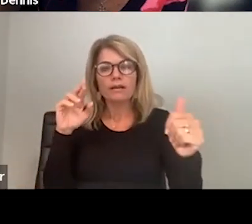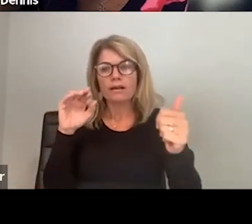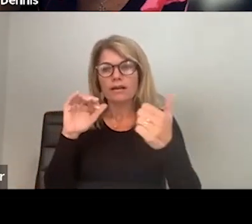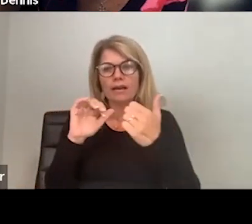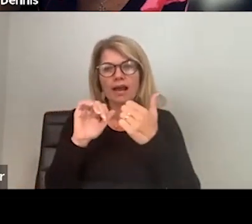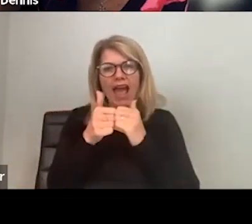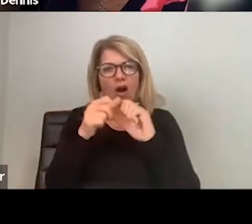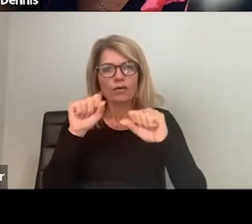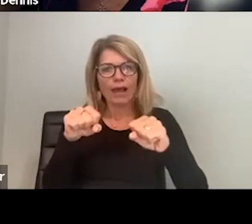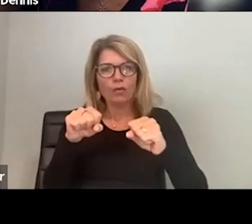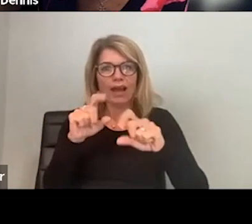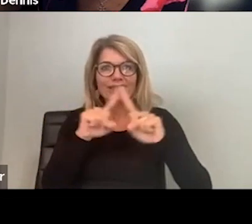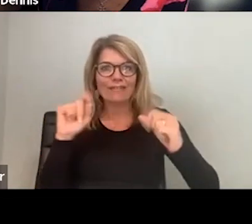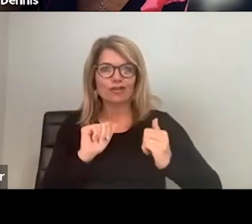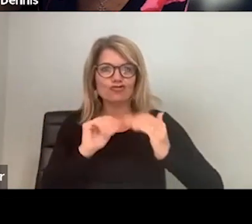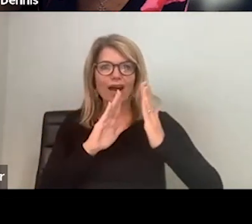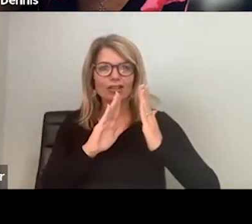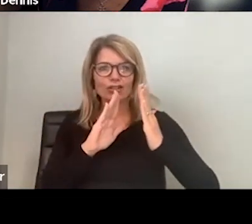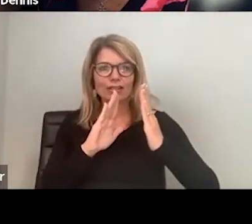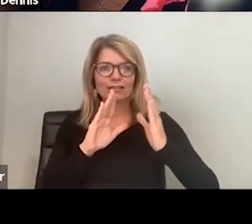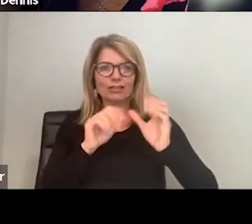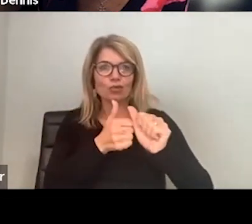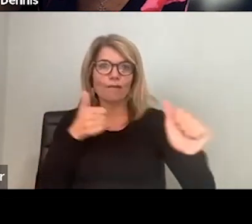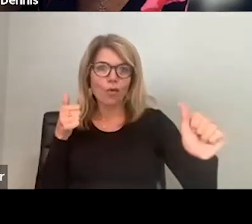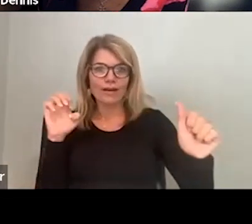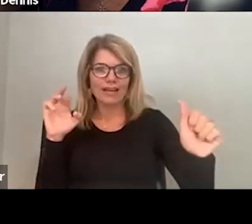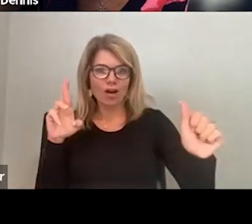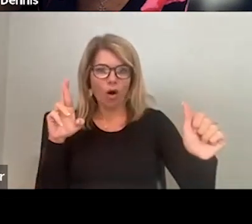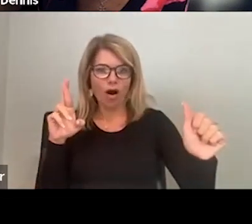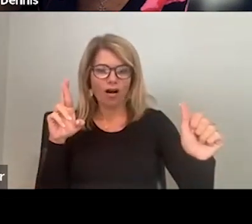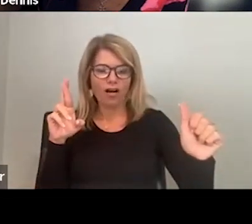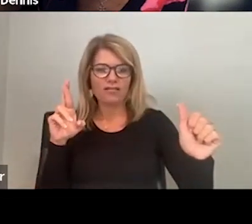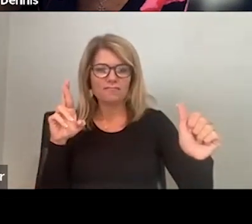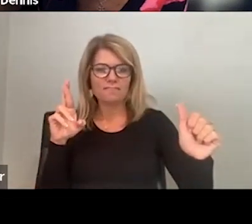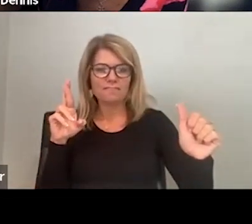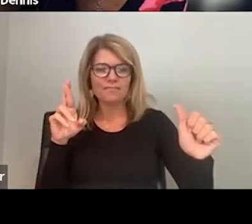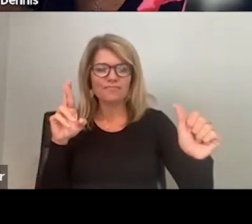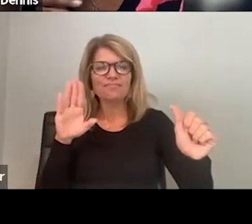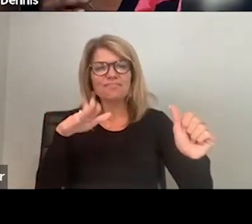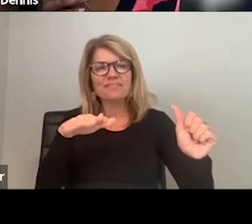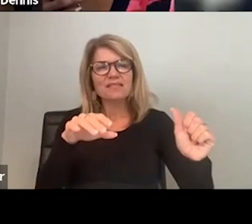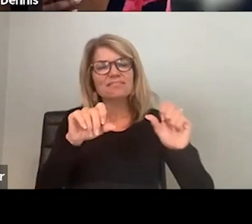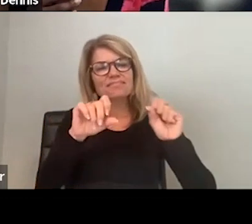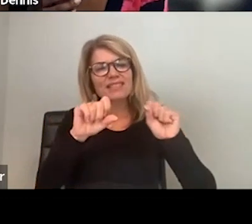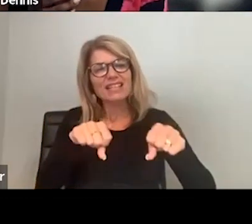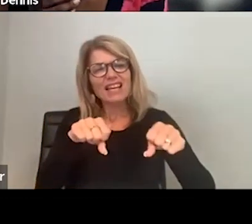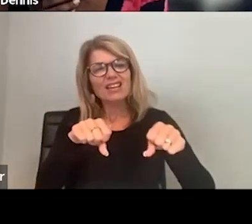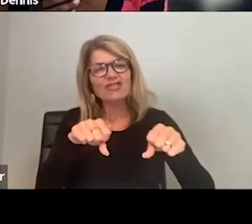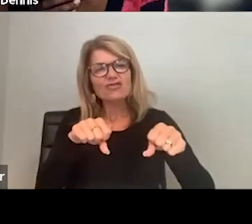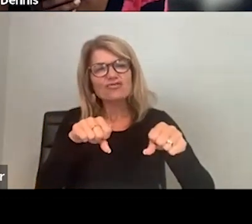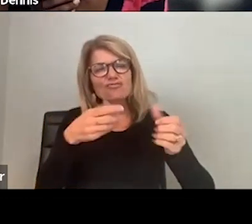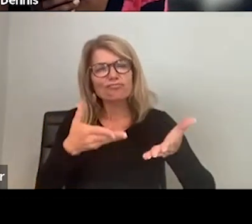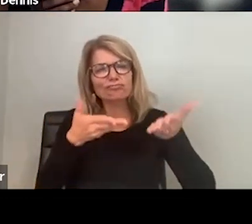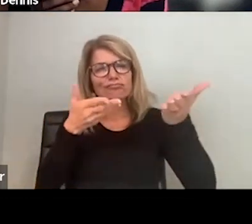different strategies and incidences. Can you speak a little bit to how you have